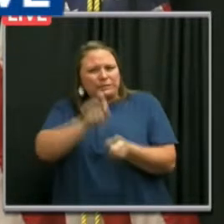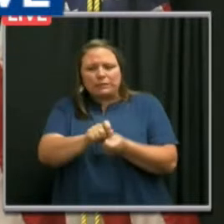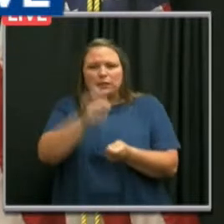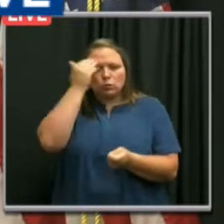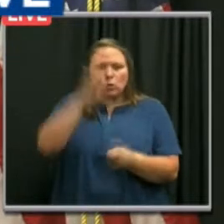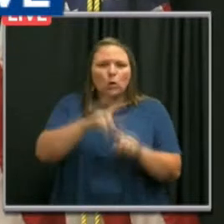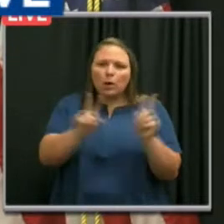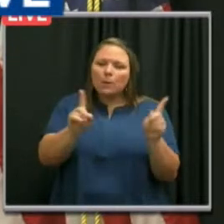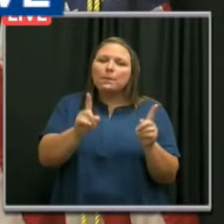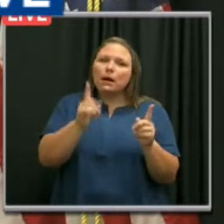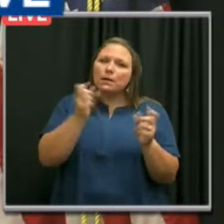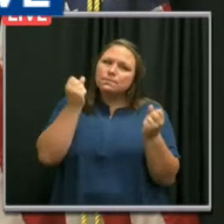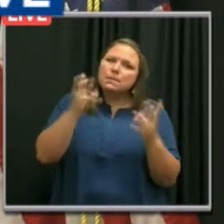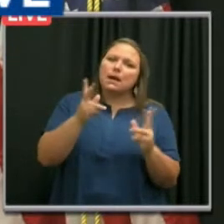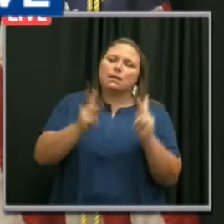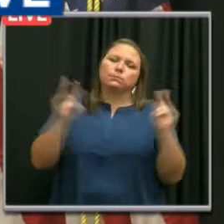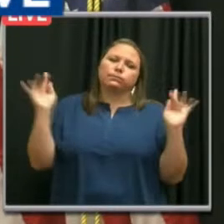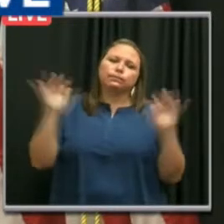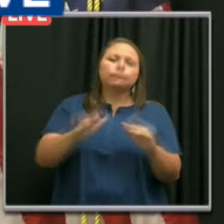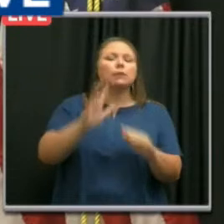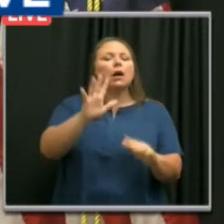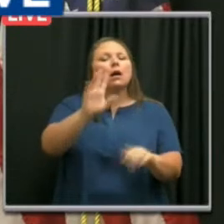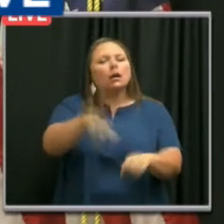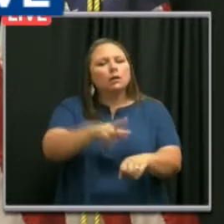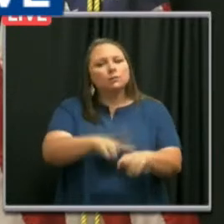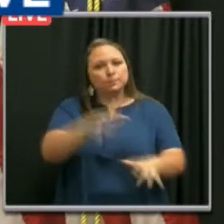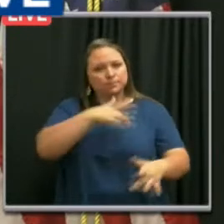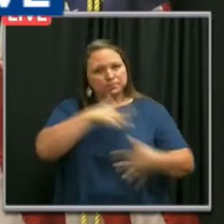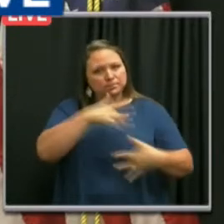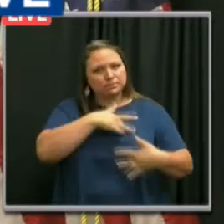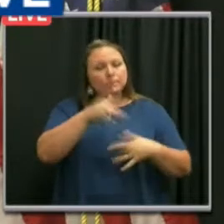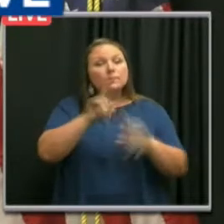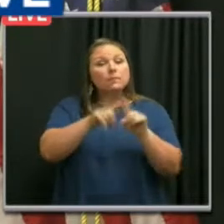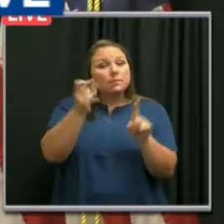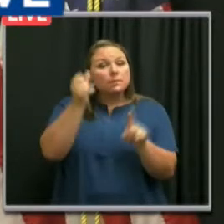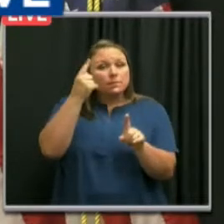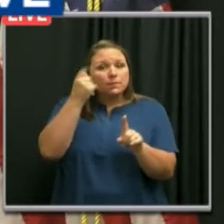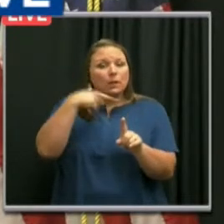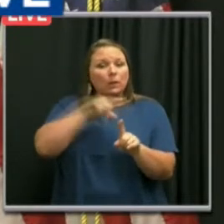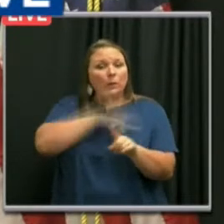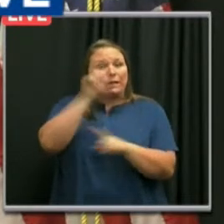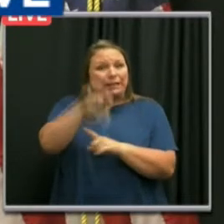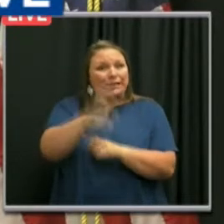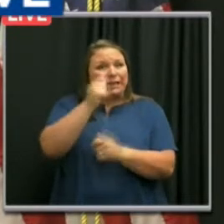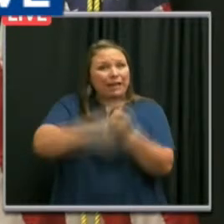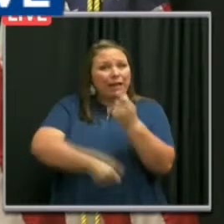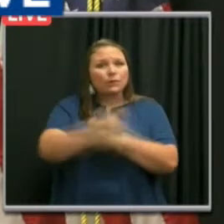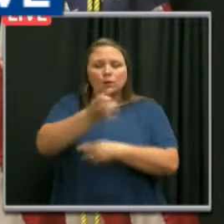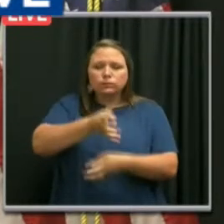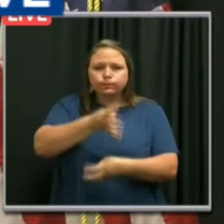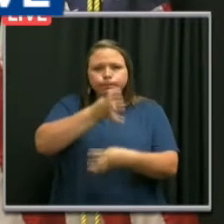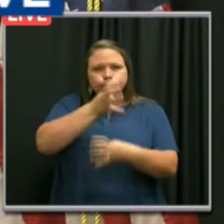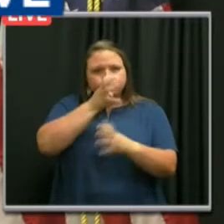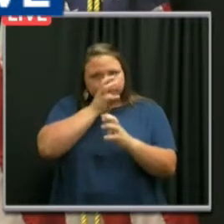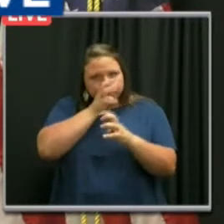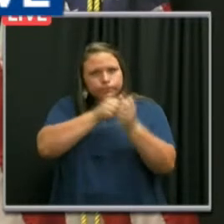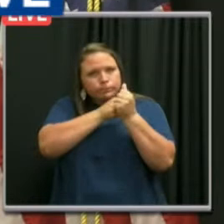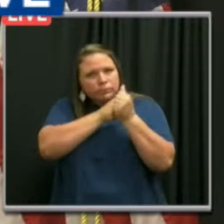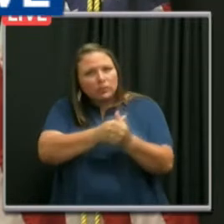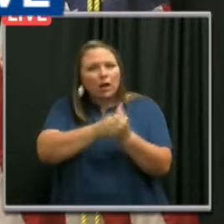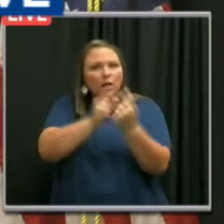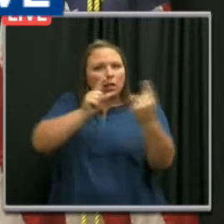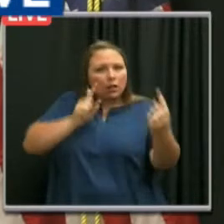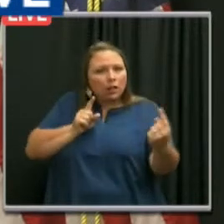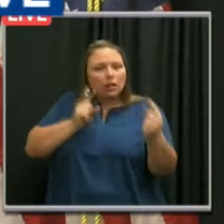lot of people. And of course, it's a concern. And we really do need everybody to strictly adhere to